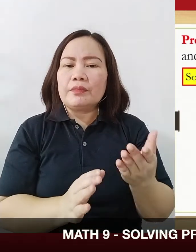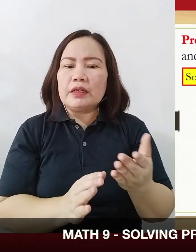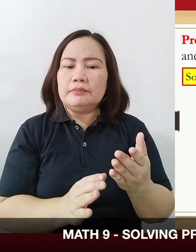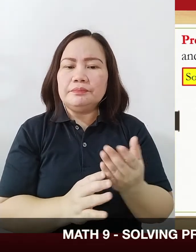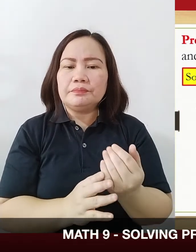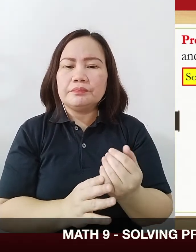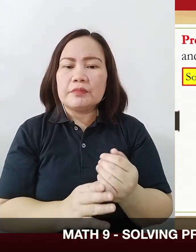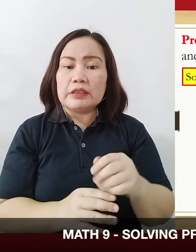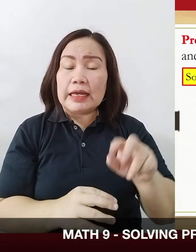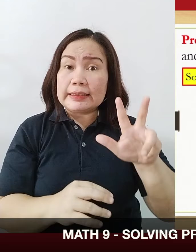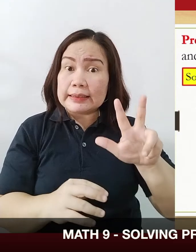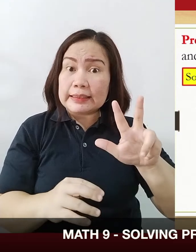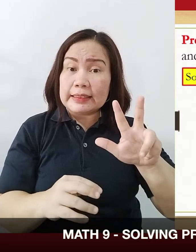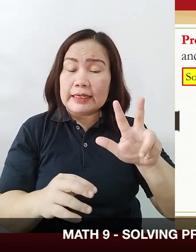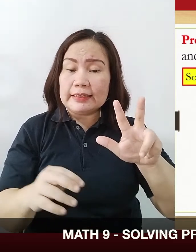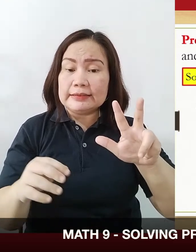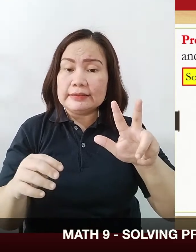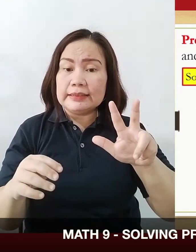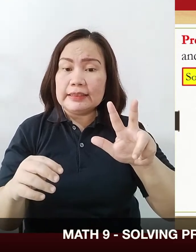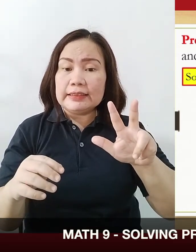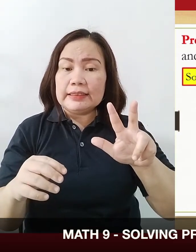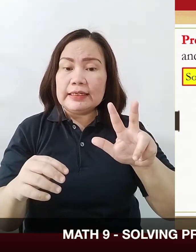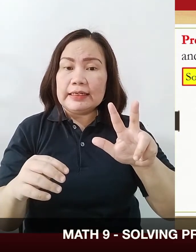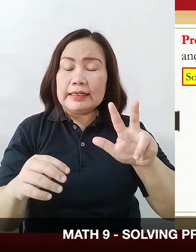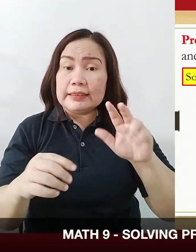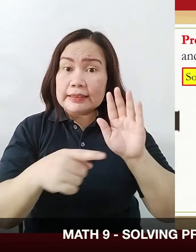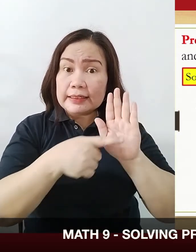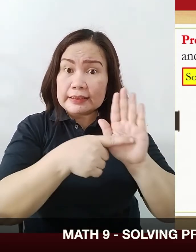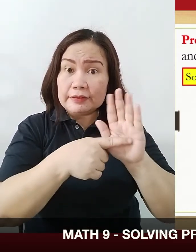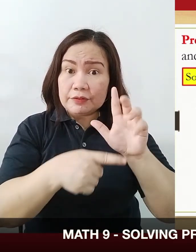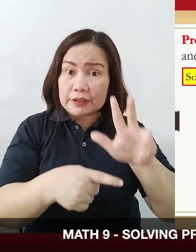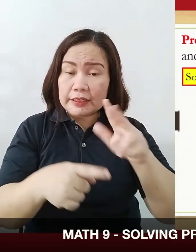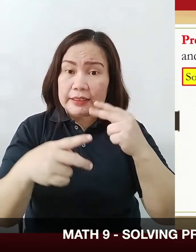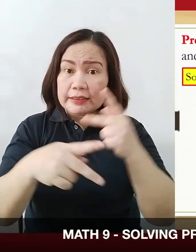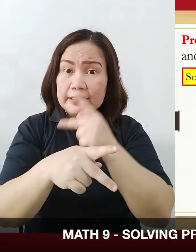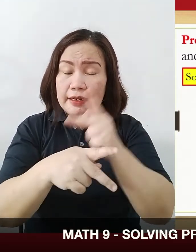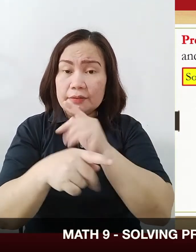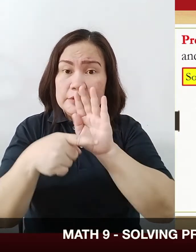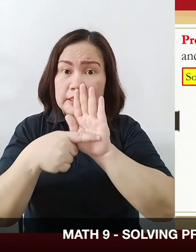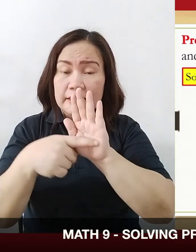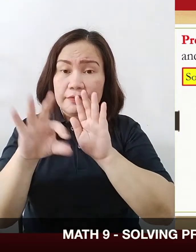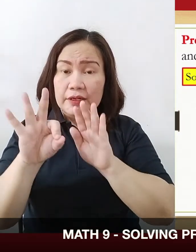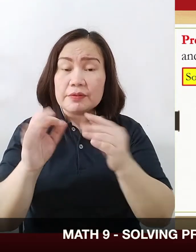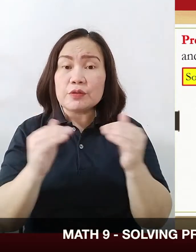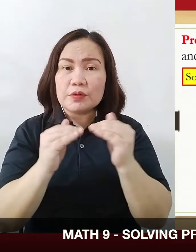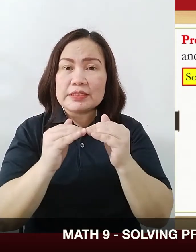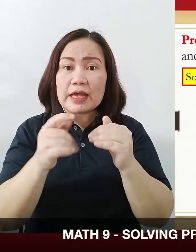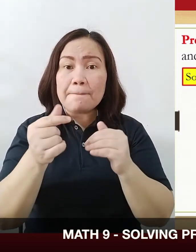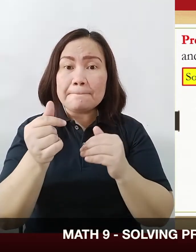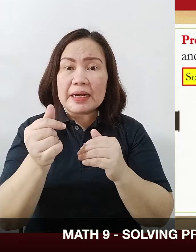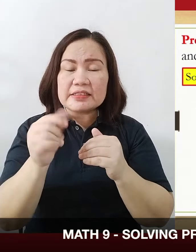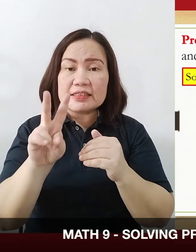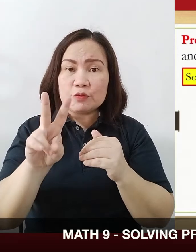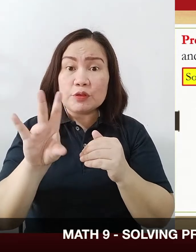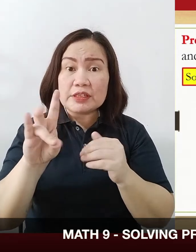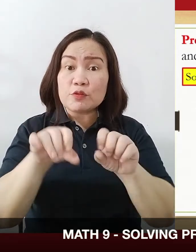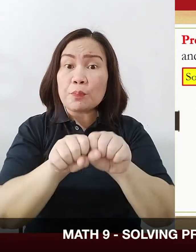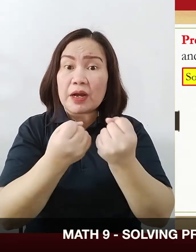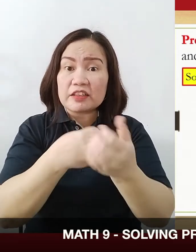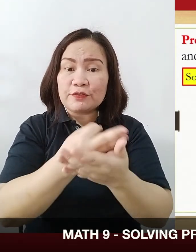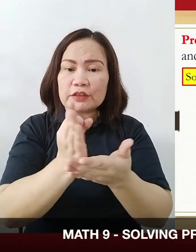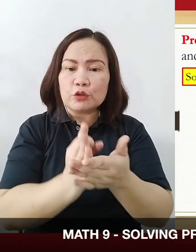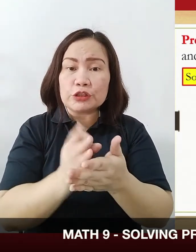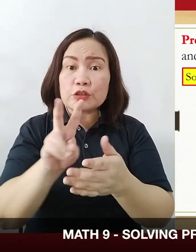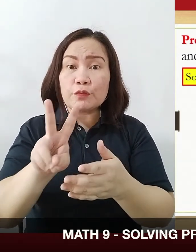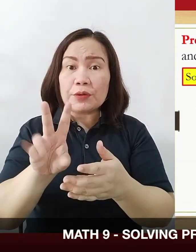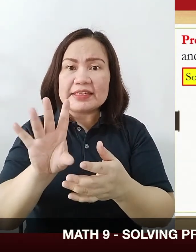we can have it x minus 3 times x minus 9. Okay? So, now, since we already have these